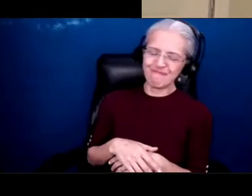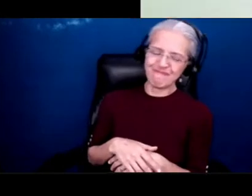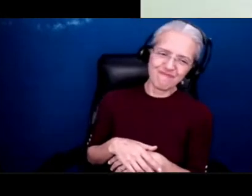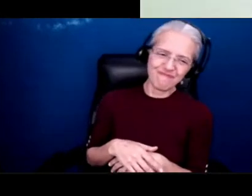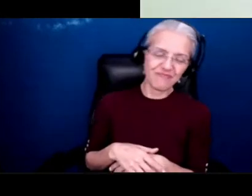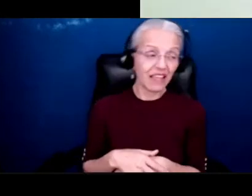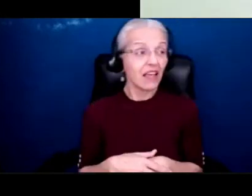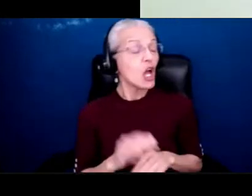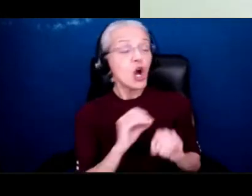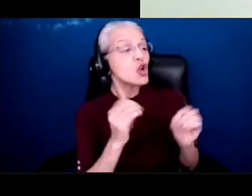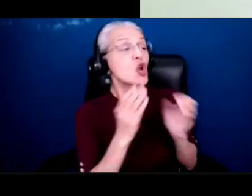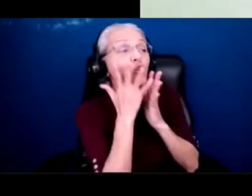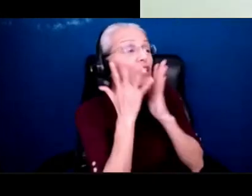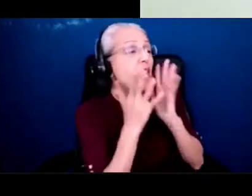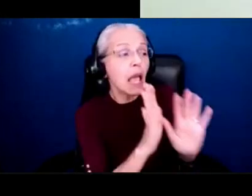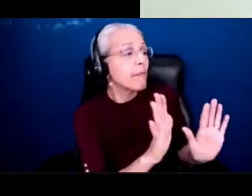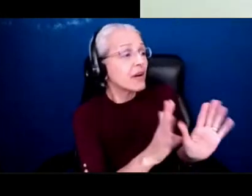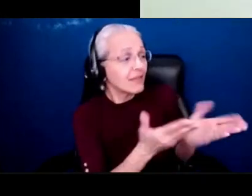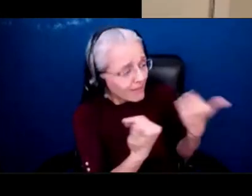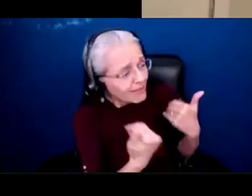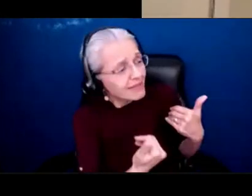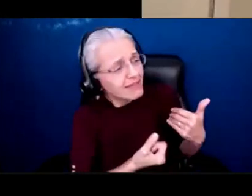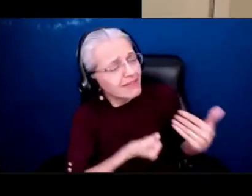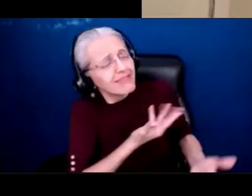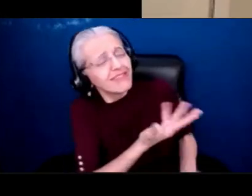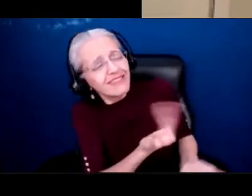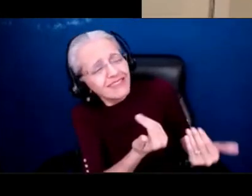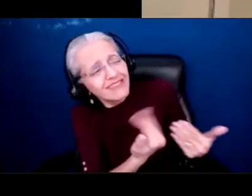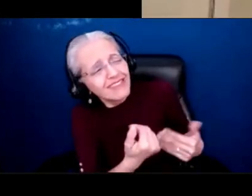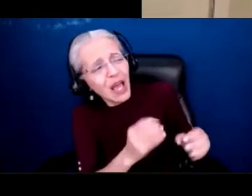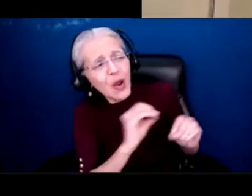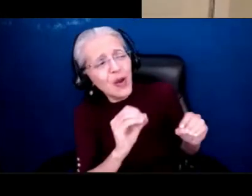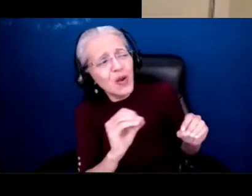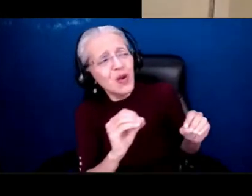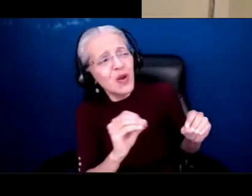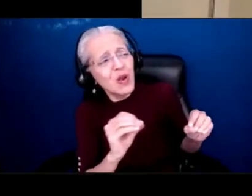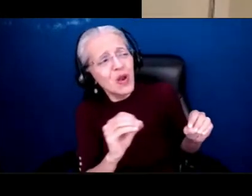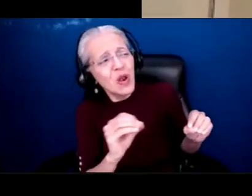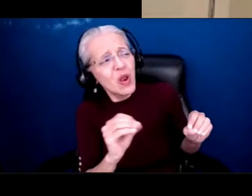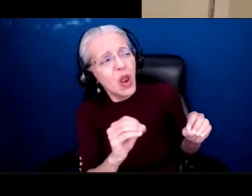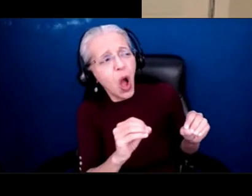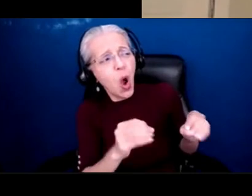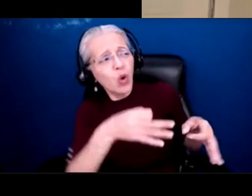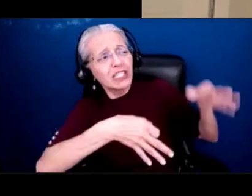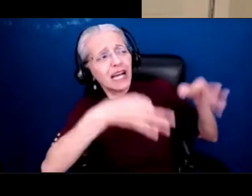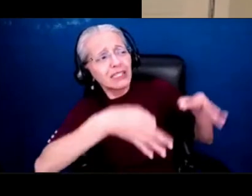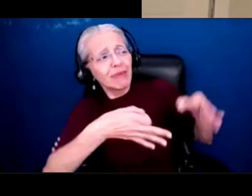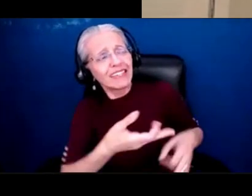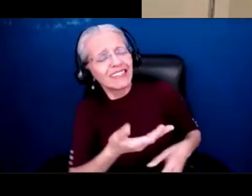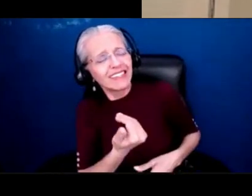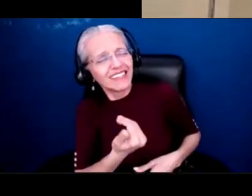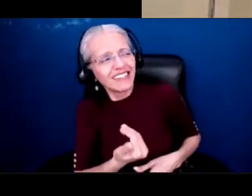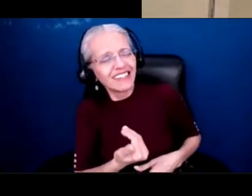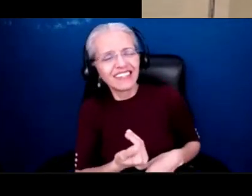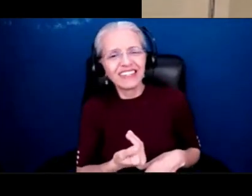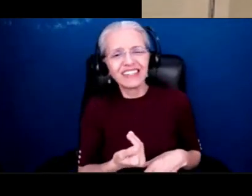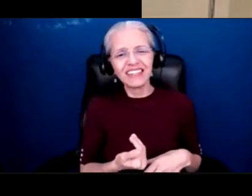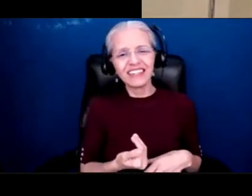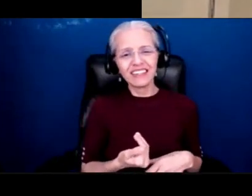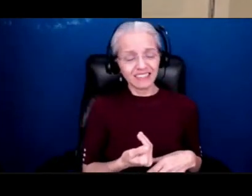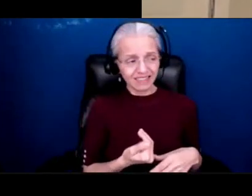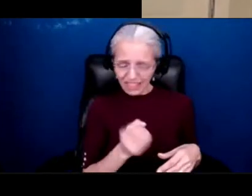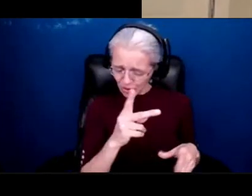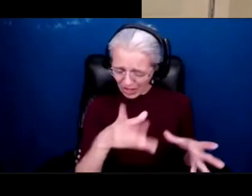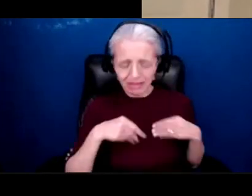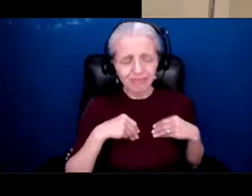There's no shame. There's no guilt. There is no guilt in what we read and consume, okay?